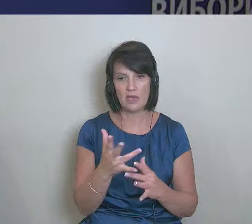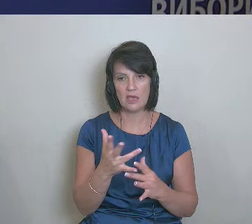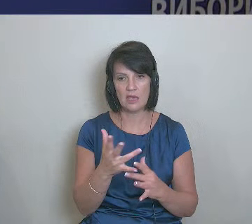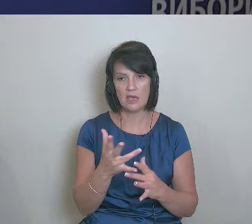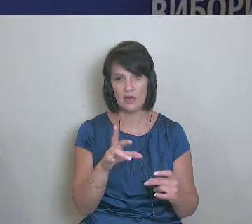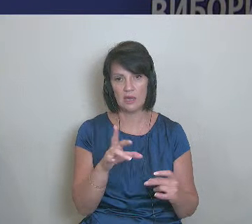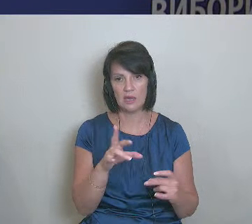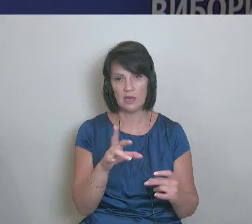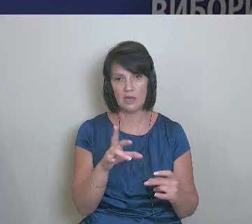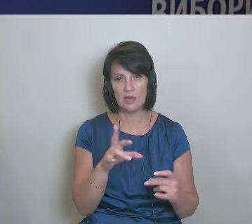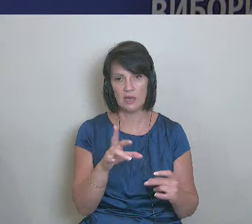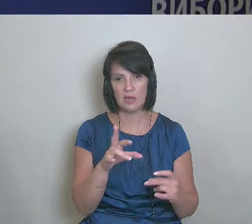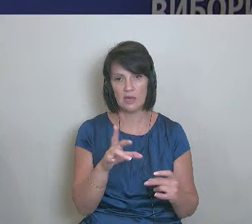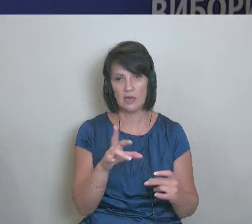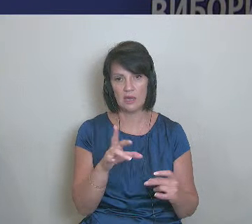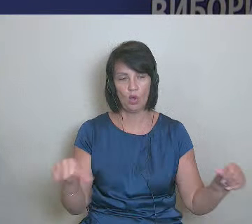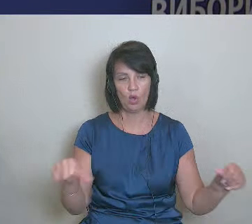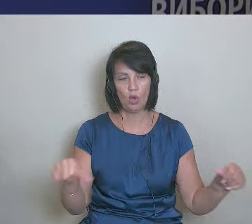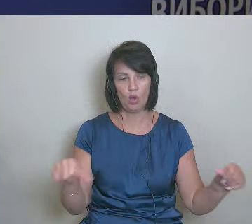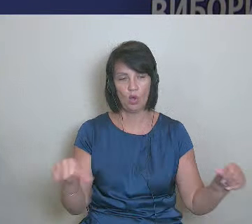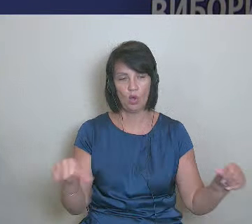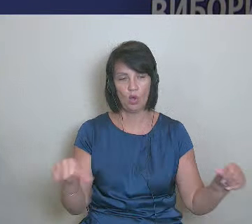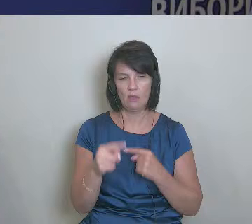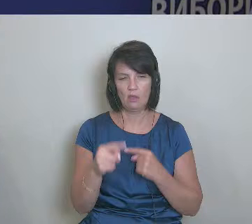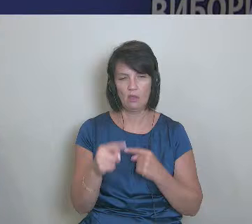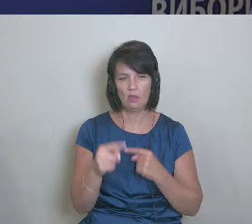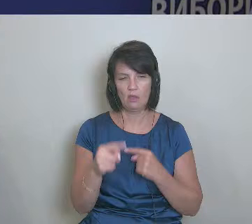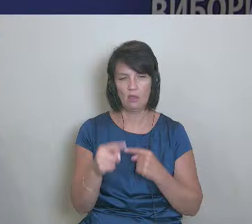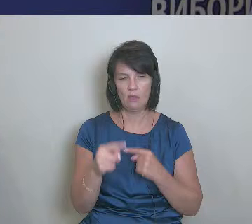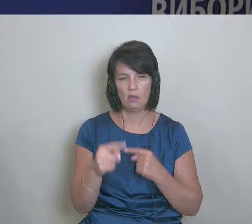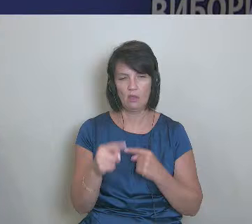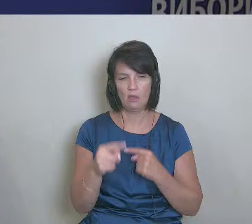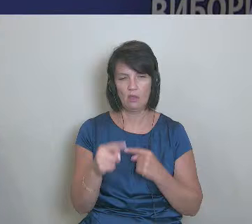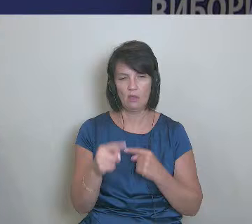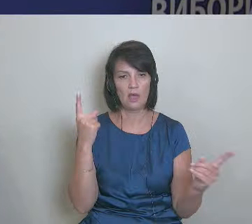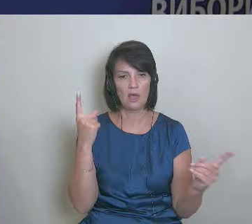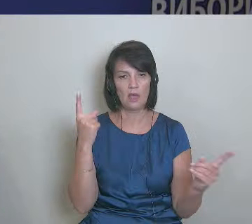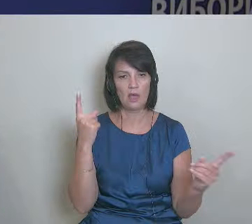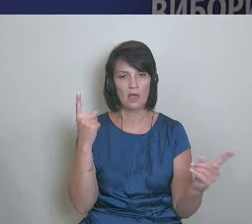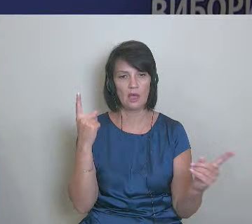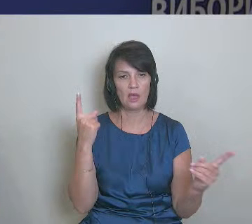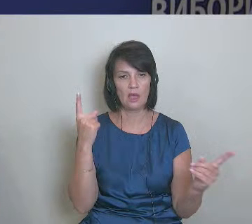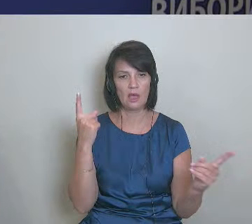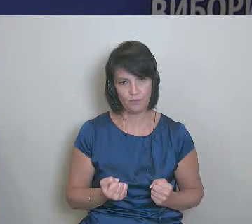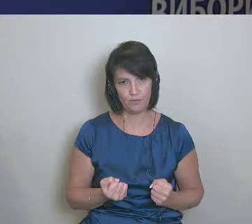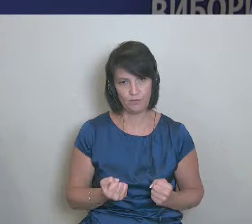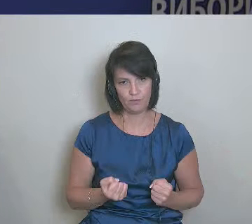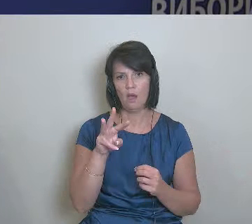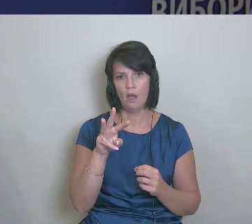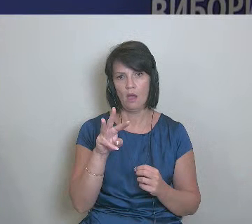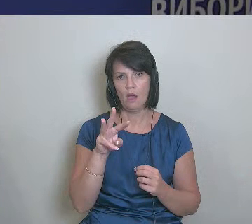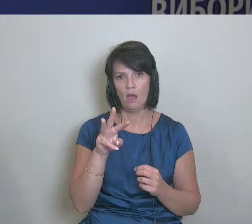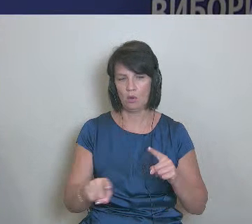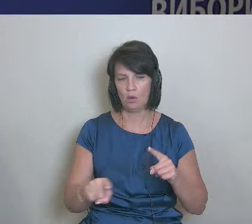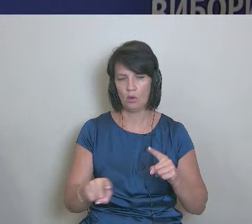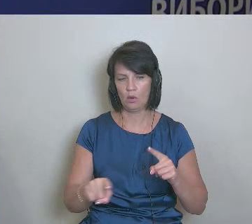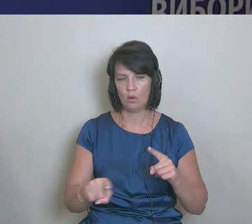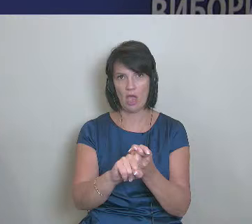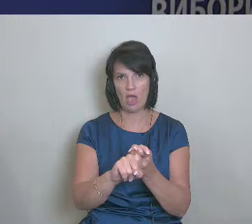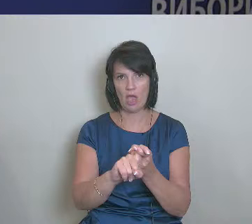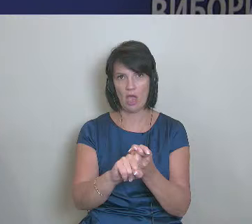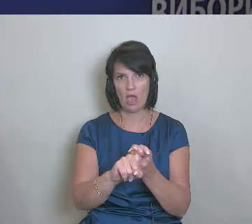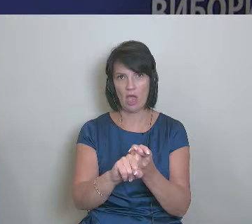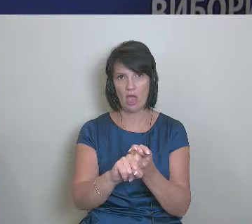area is concerned with the number of square meters are not always complied with. We get this information and